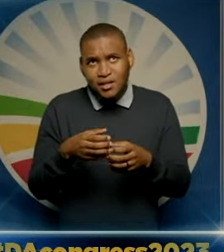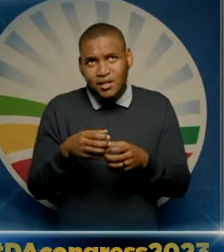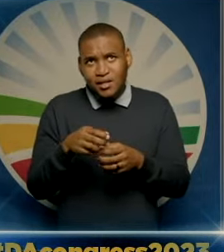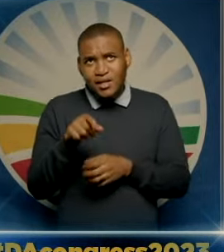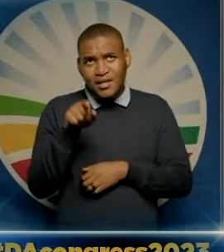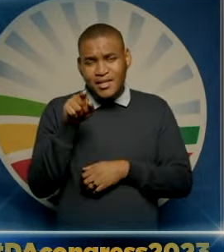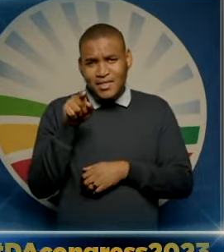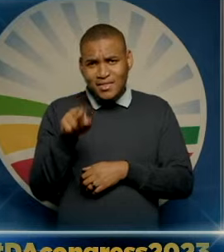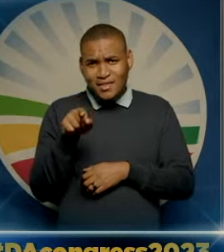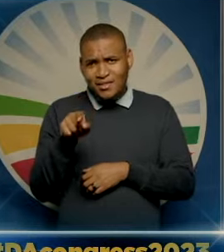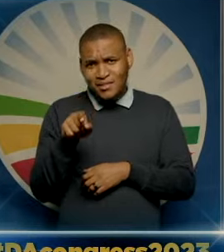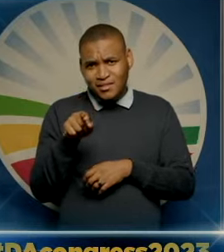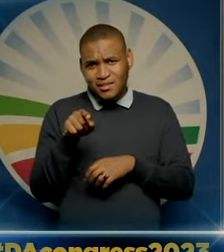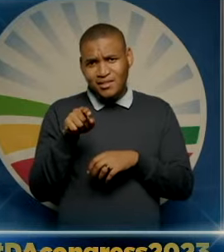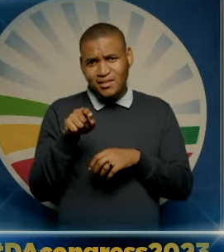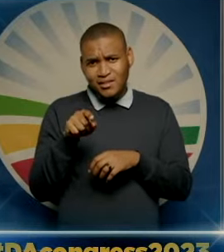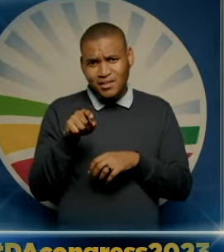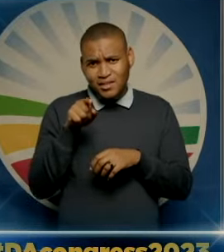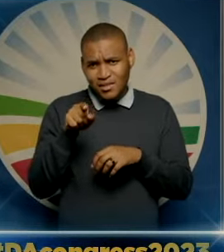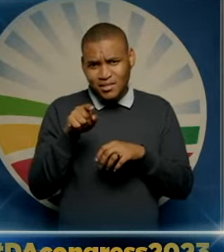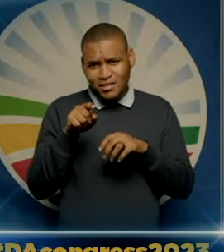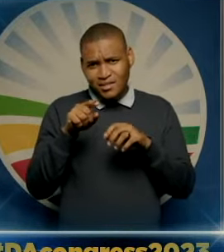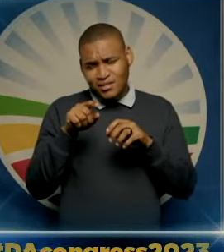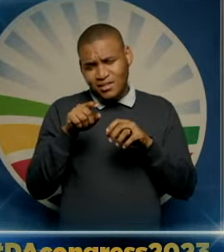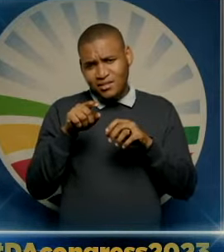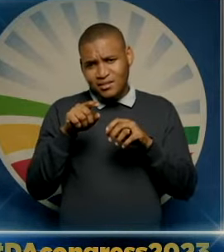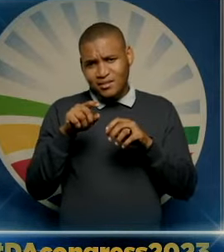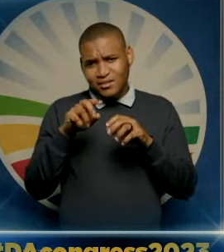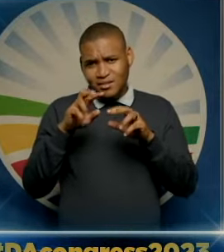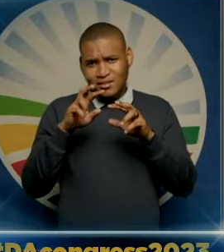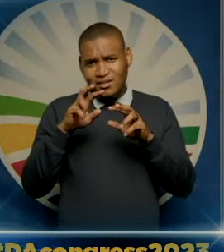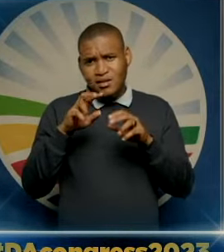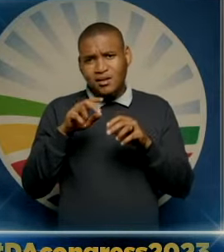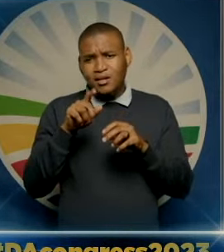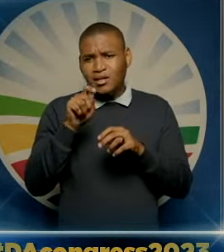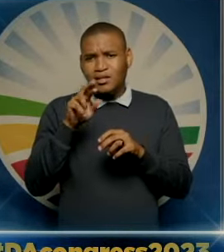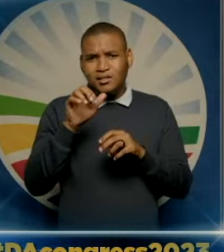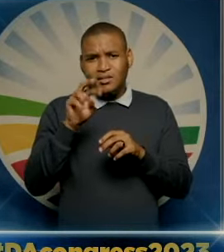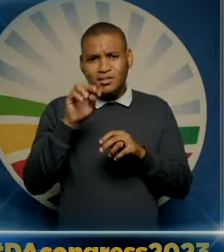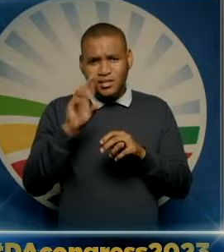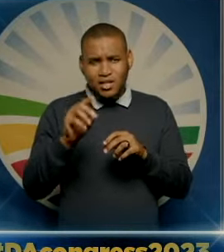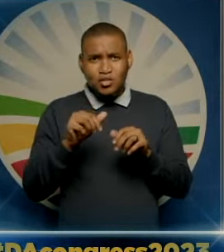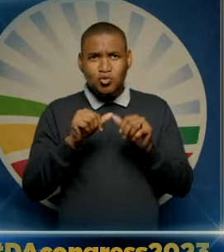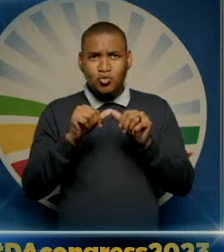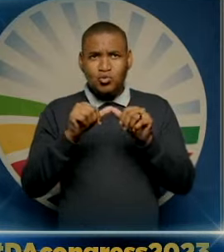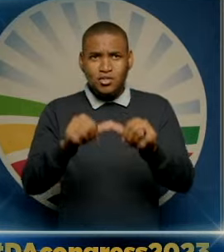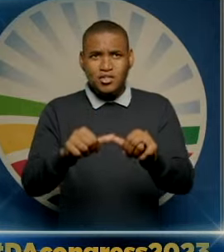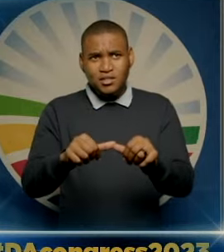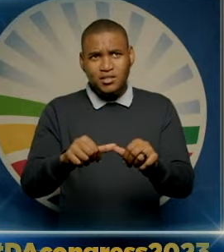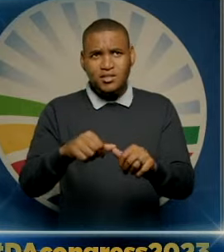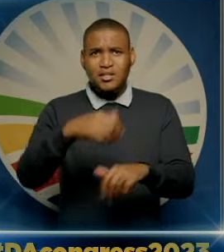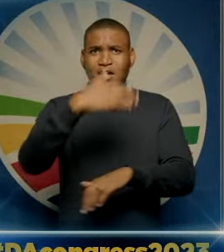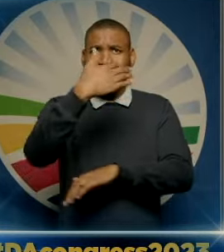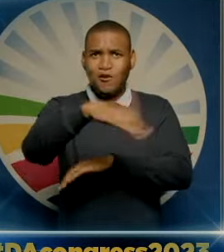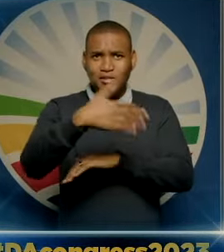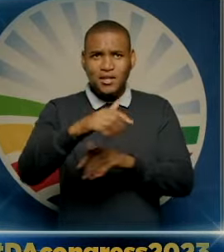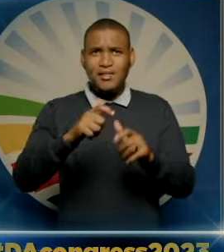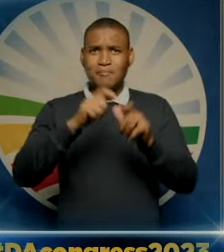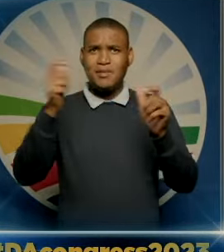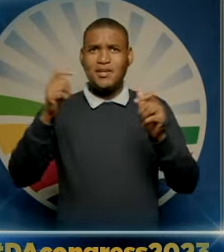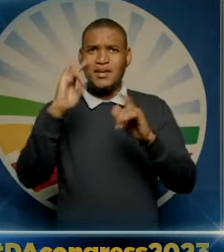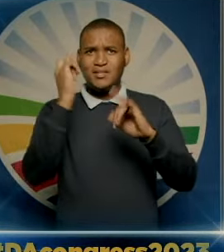this trend, Democrats, it continues outside of the bigger cities around the